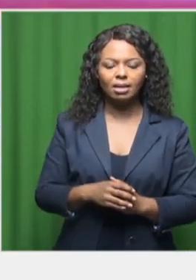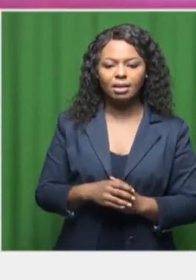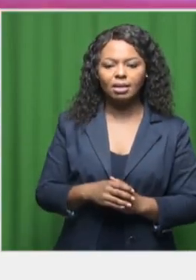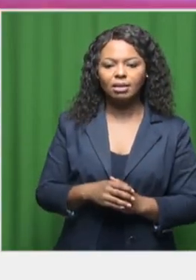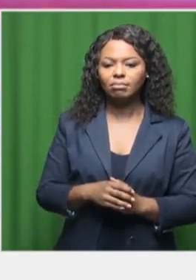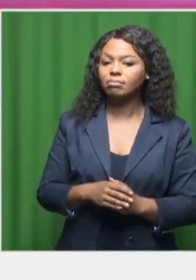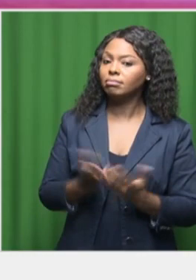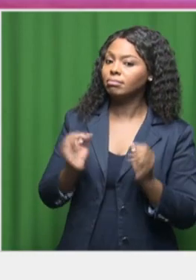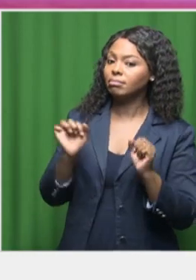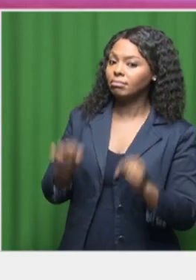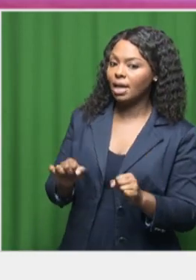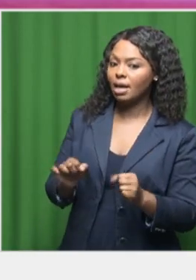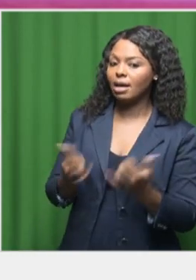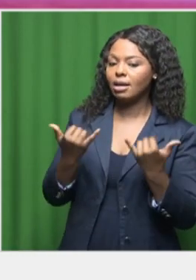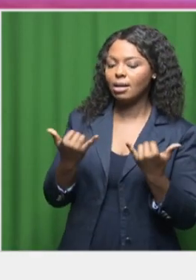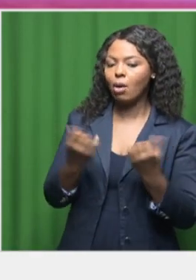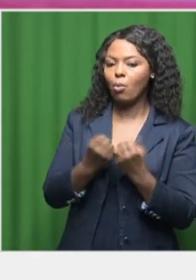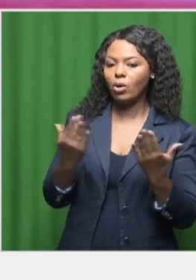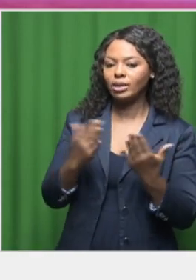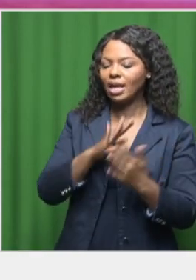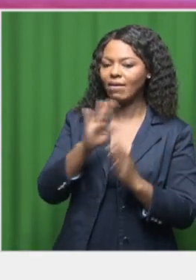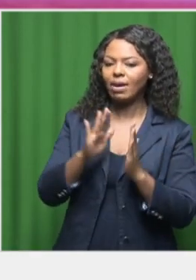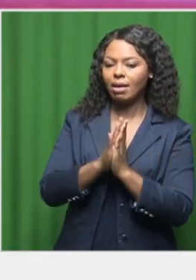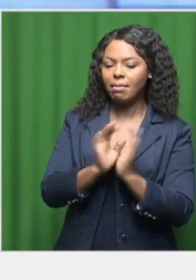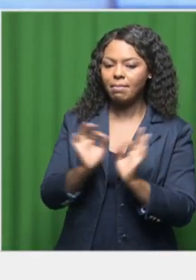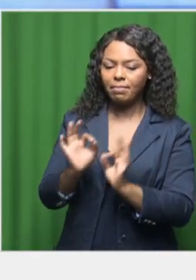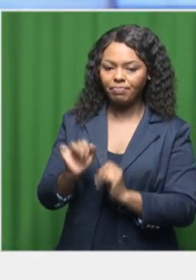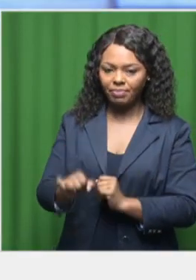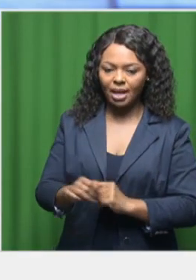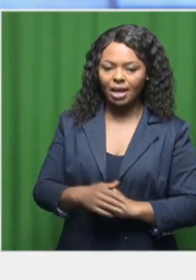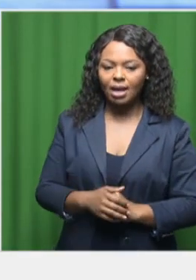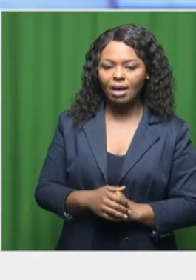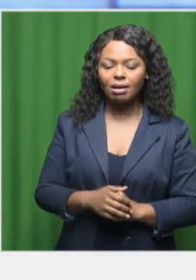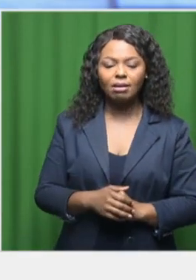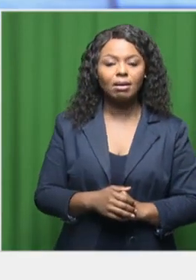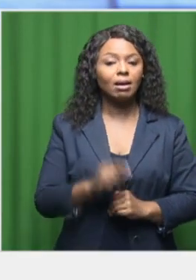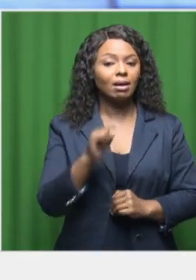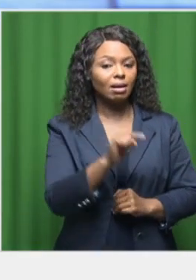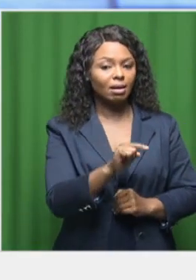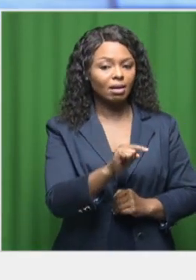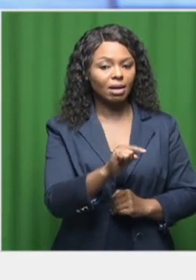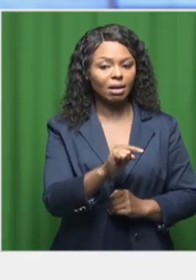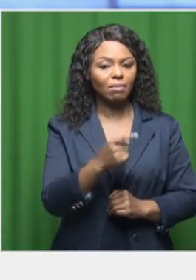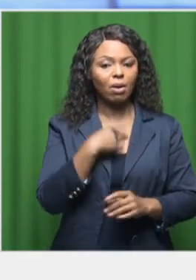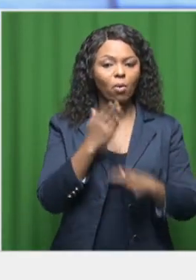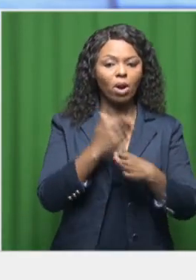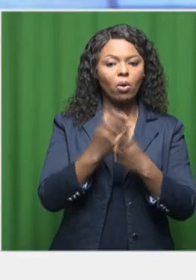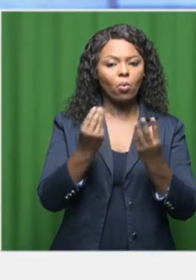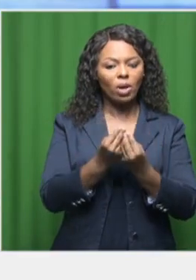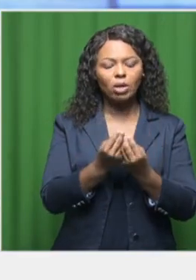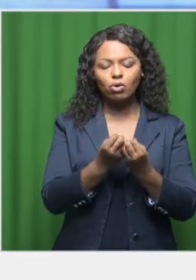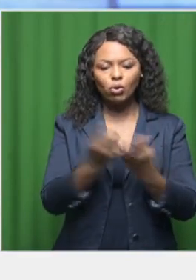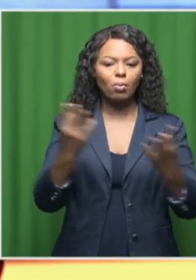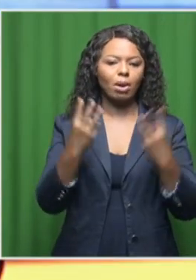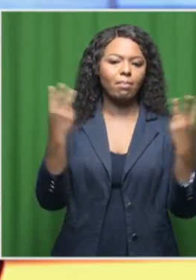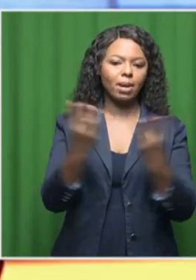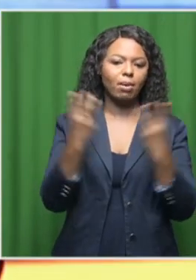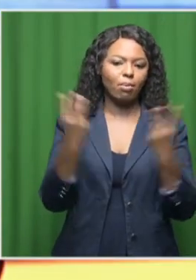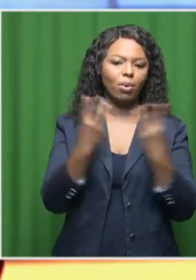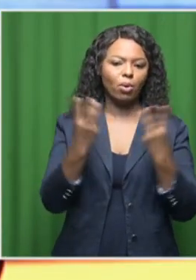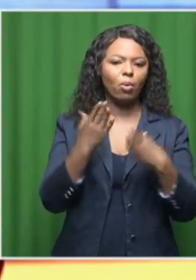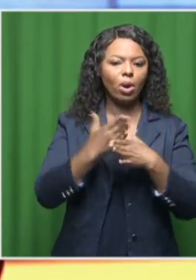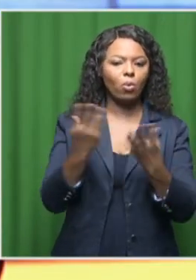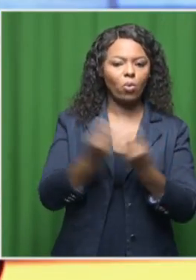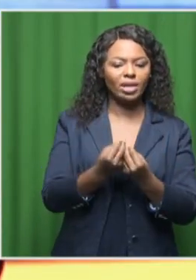and a hand in every creative space. I never got to work with Prakip, but I've worked with so many people who worked with